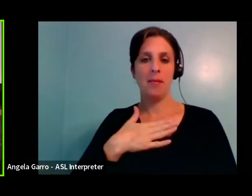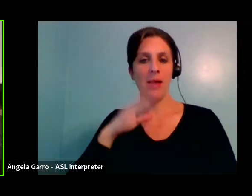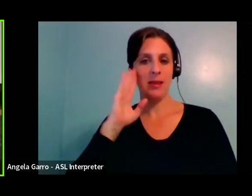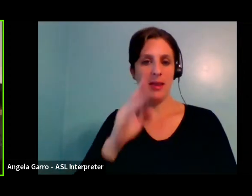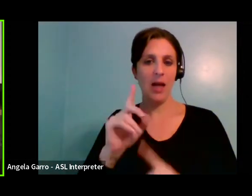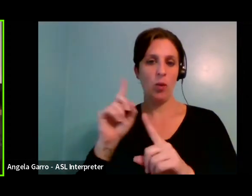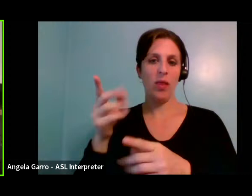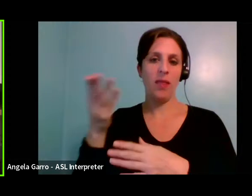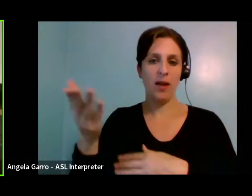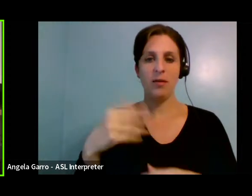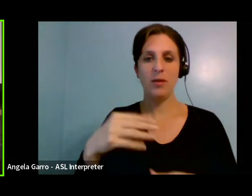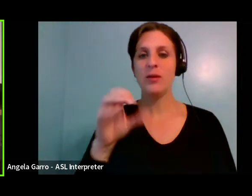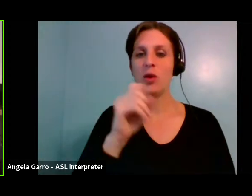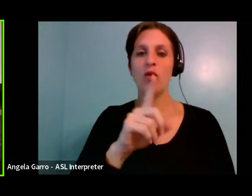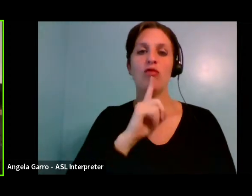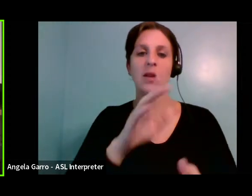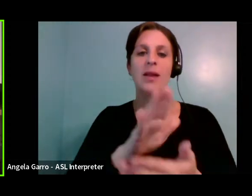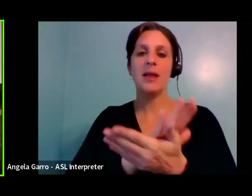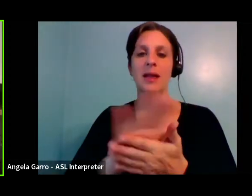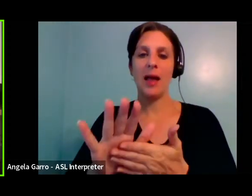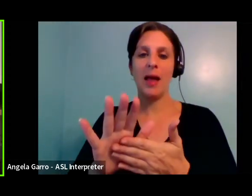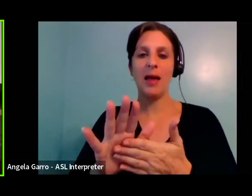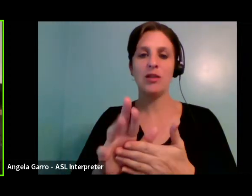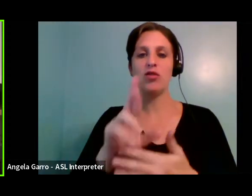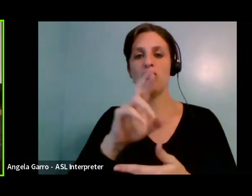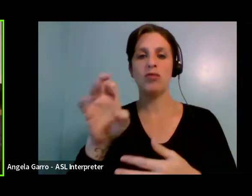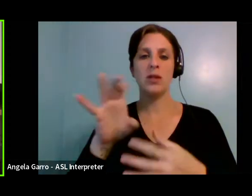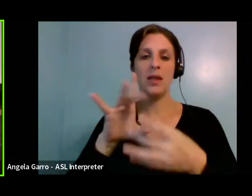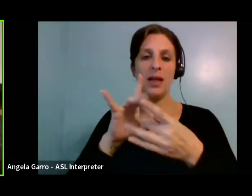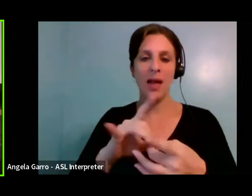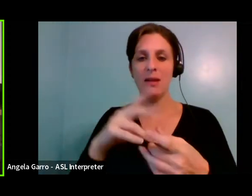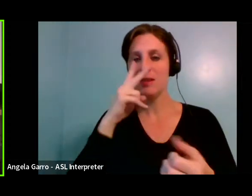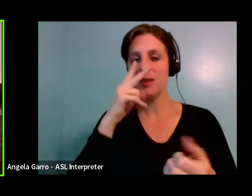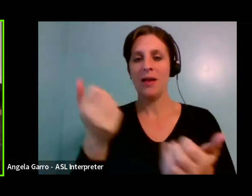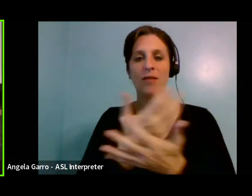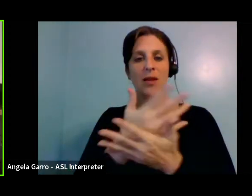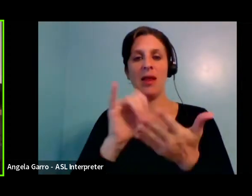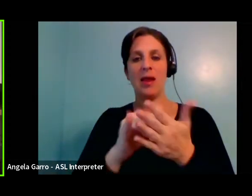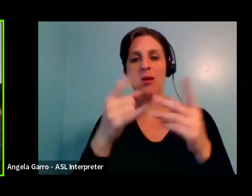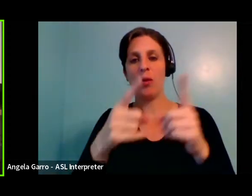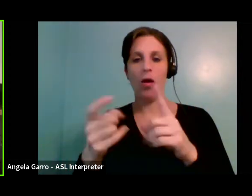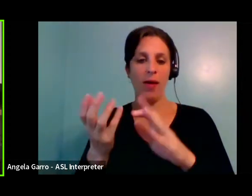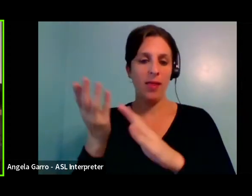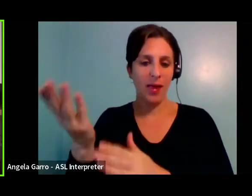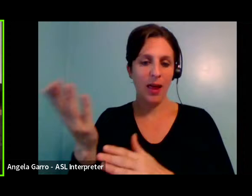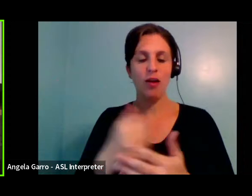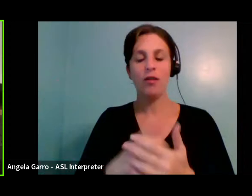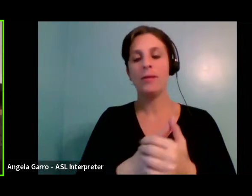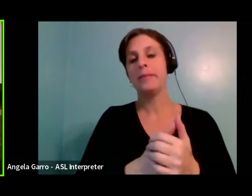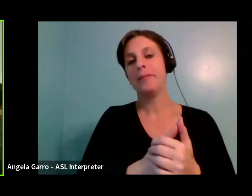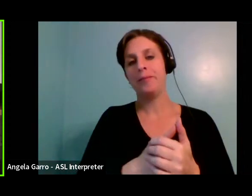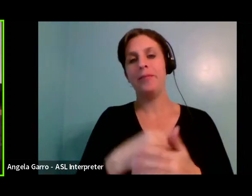Hillsdale, and so it was just nice to reconnect and see everything that was going on there. And Hillsdale is a great school as